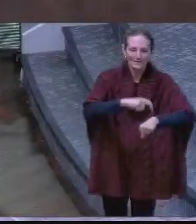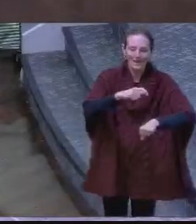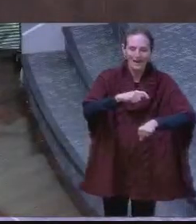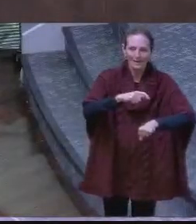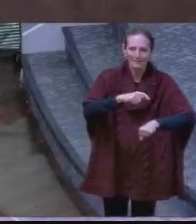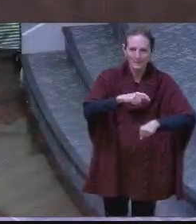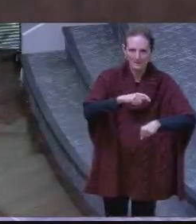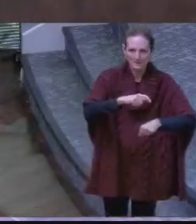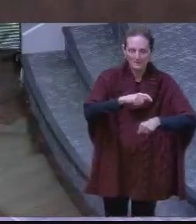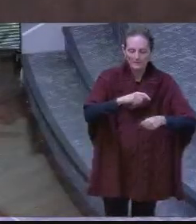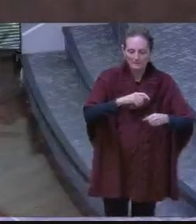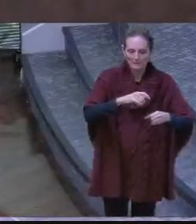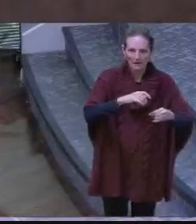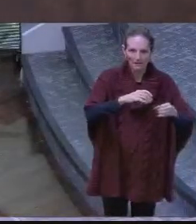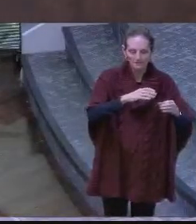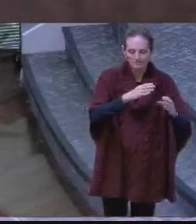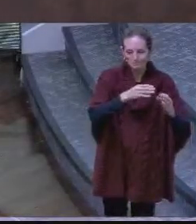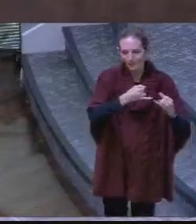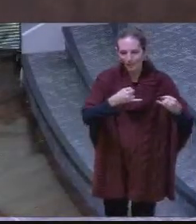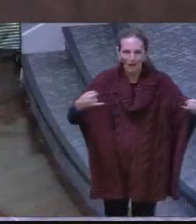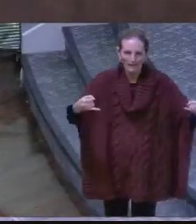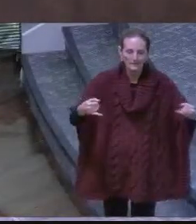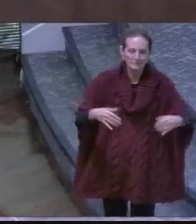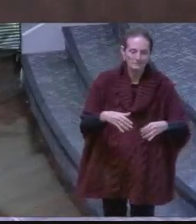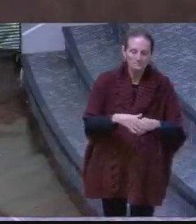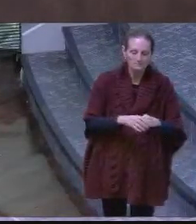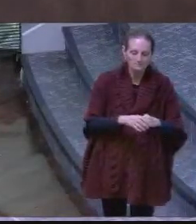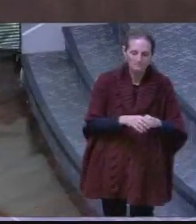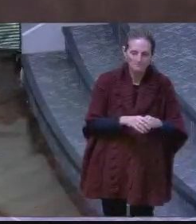are hoping to